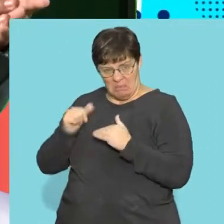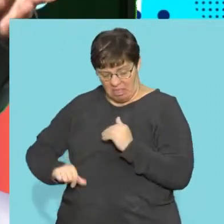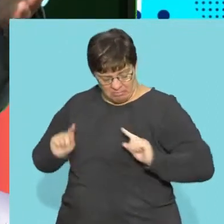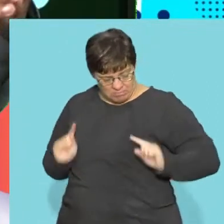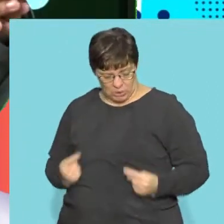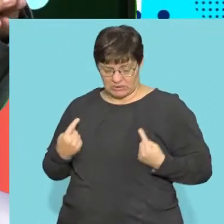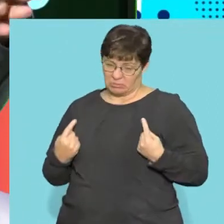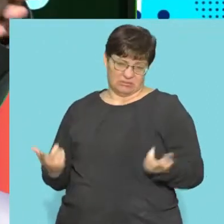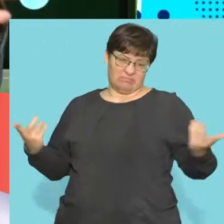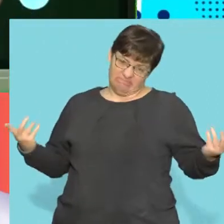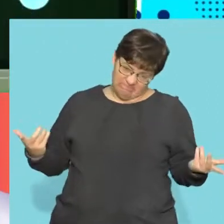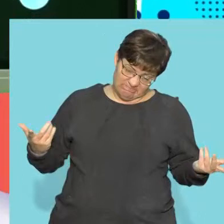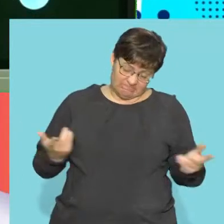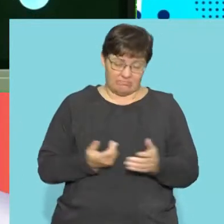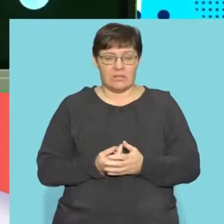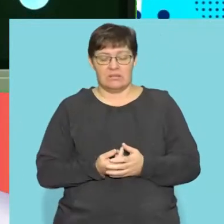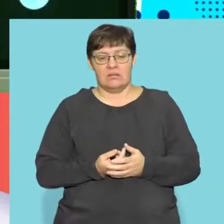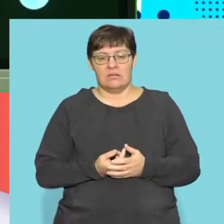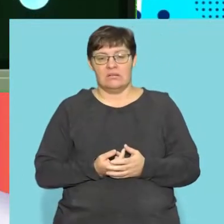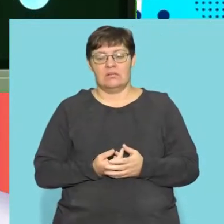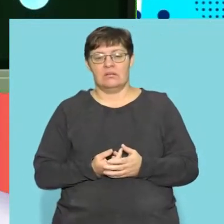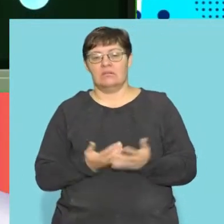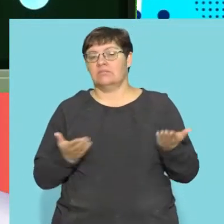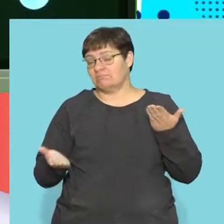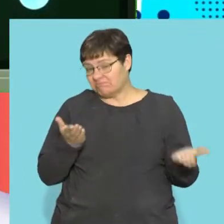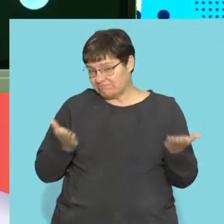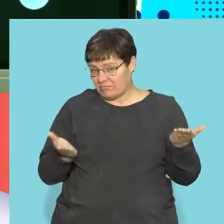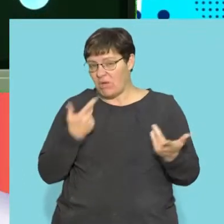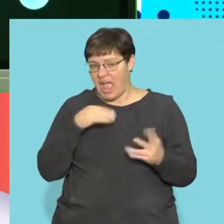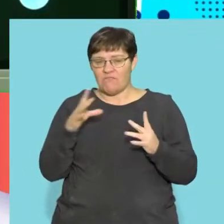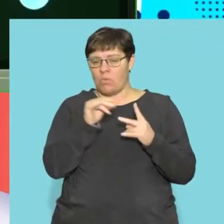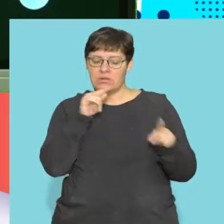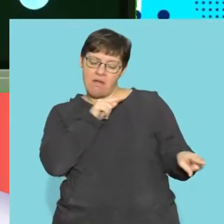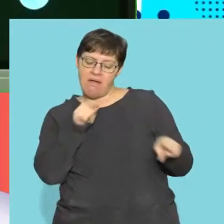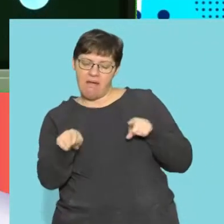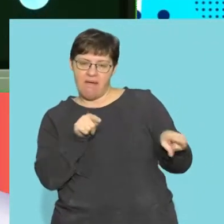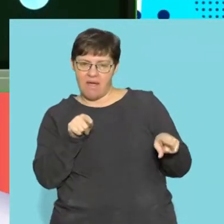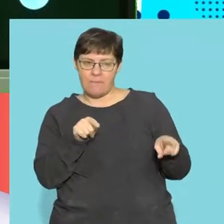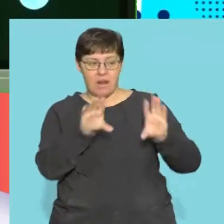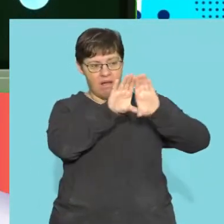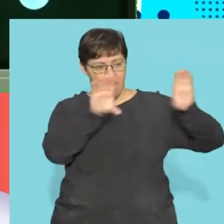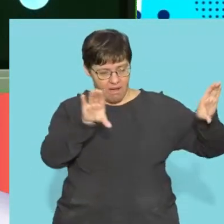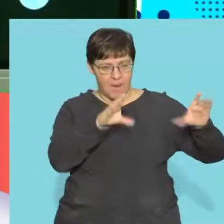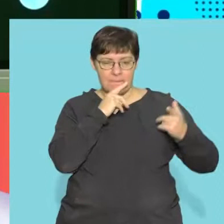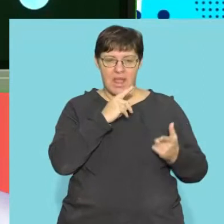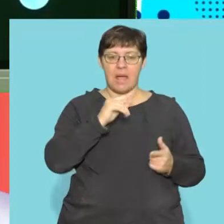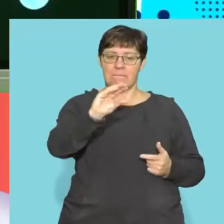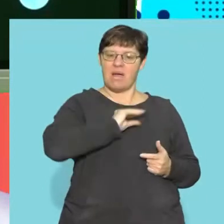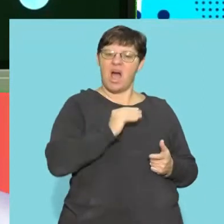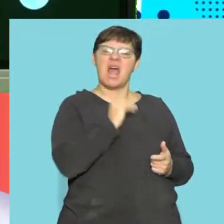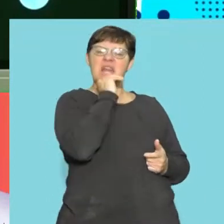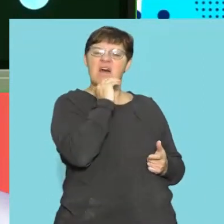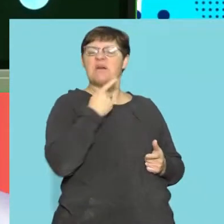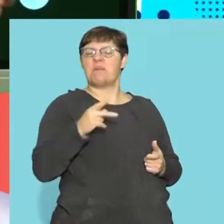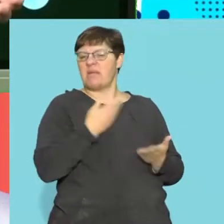money per month in order to pay back the loan. Or I think wherever I'm going to put my container, I might get quite